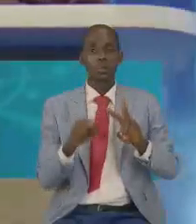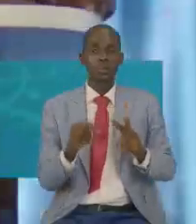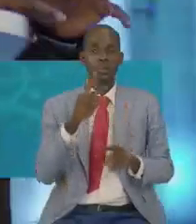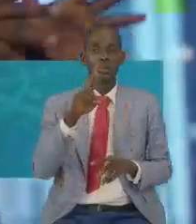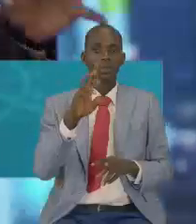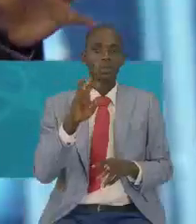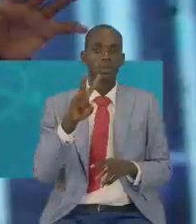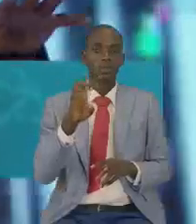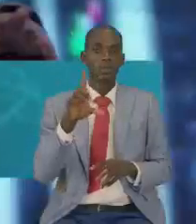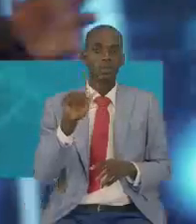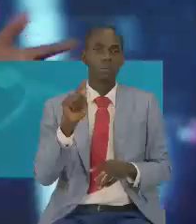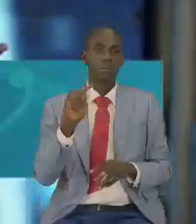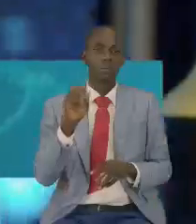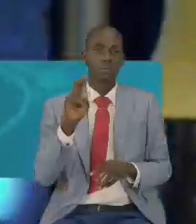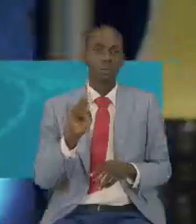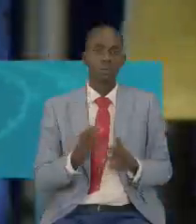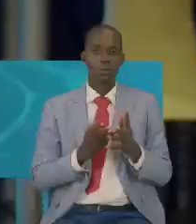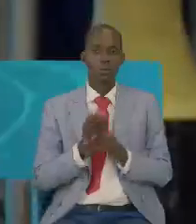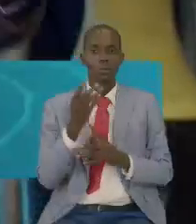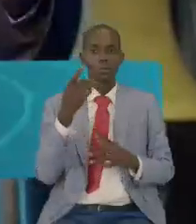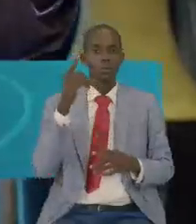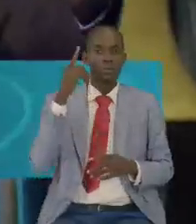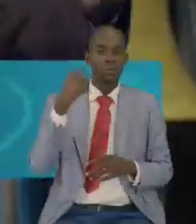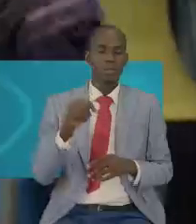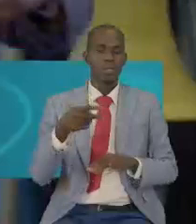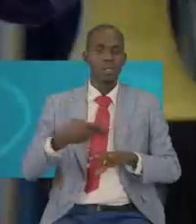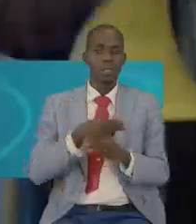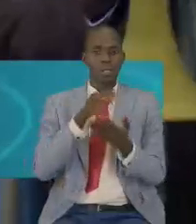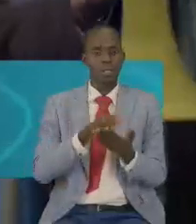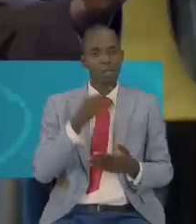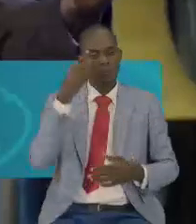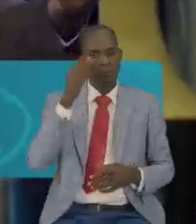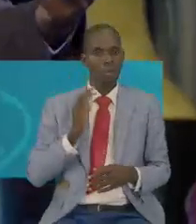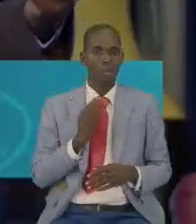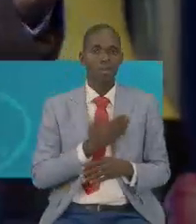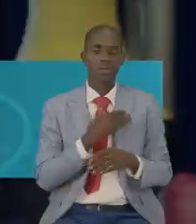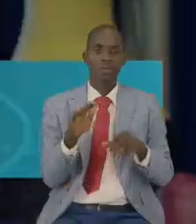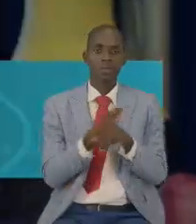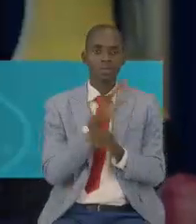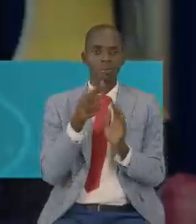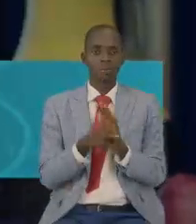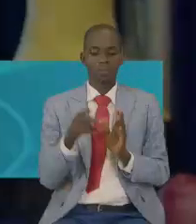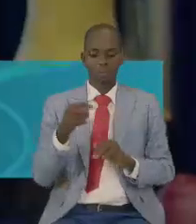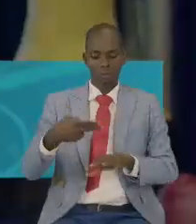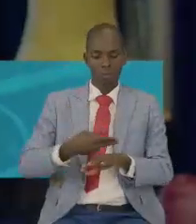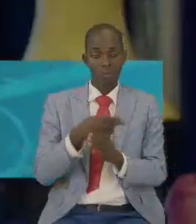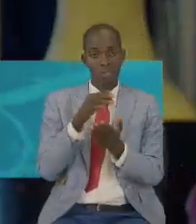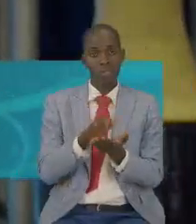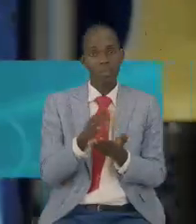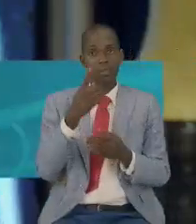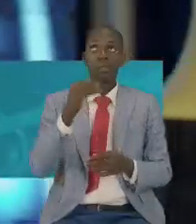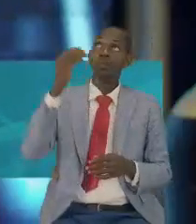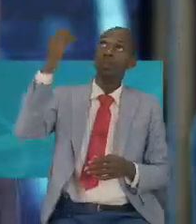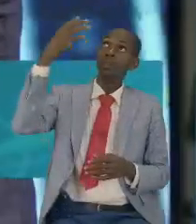for our fullness. The lamp, the light that shines, and it